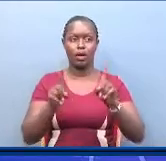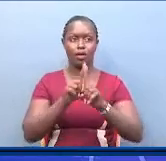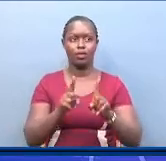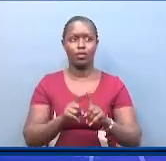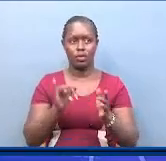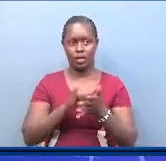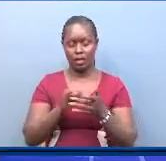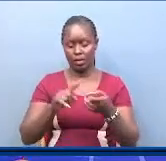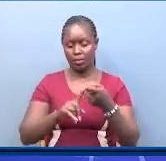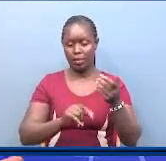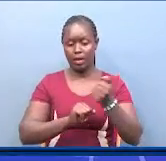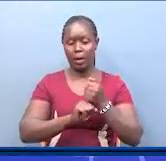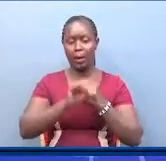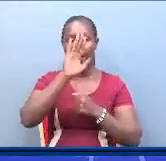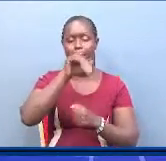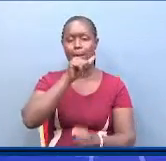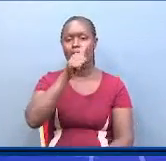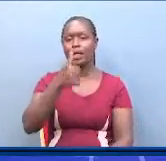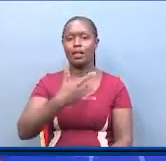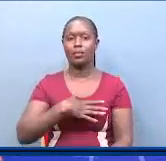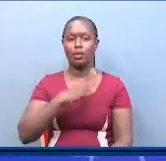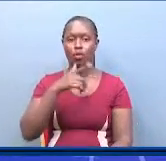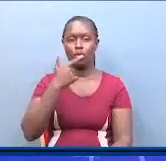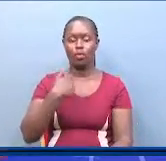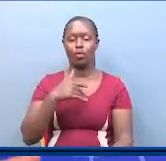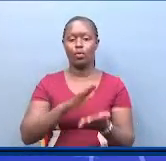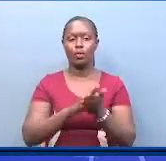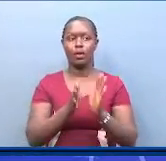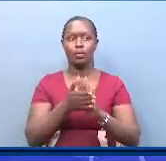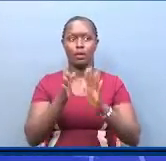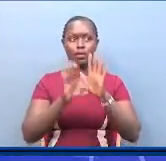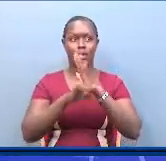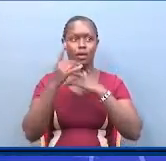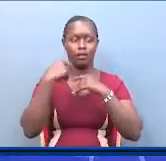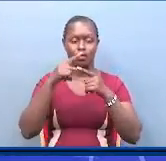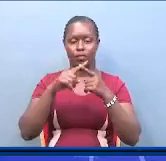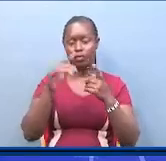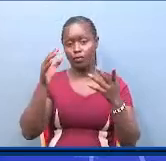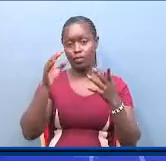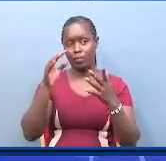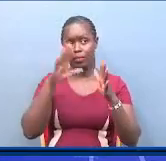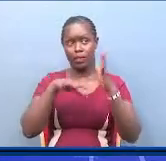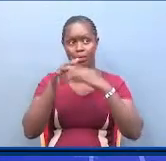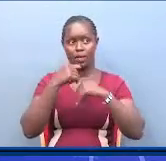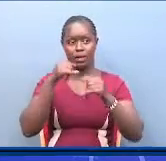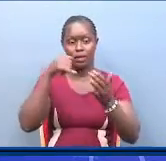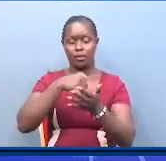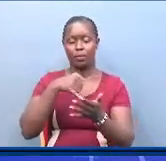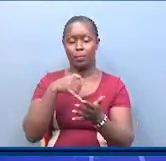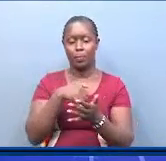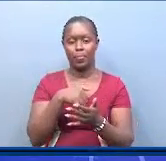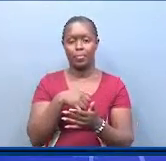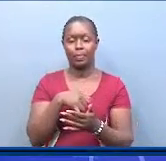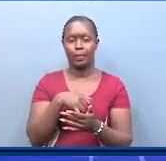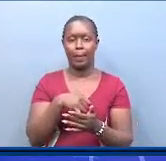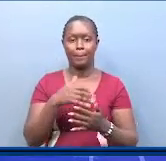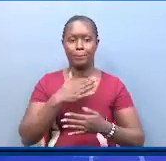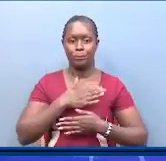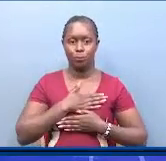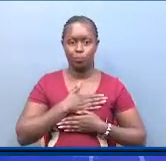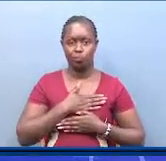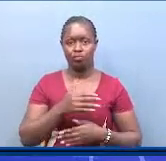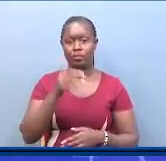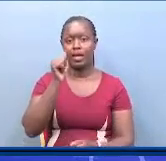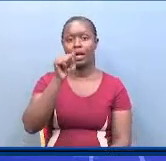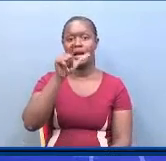many other people who are going to be running mate for His Excellency, the Deputy President, including Honorable